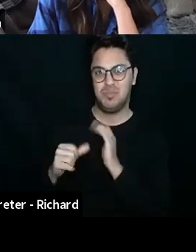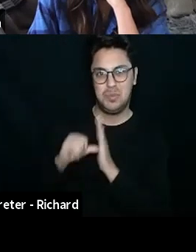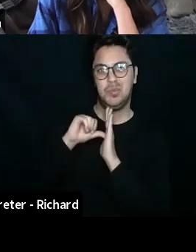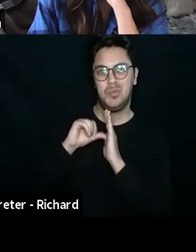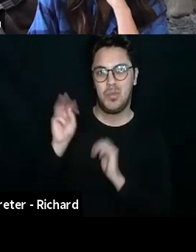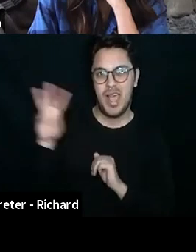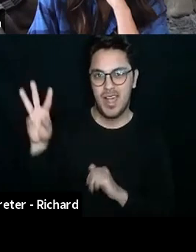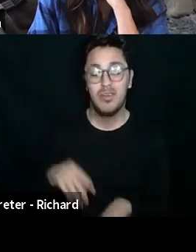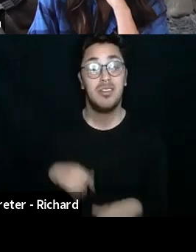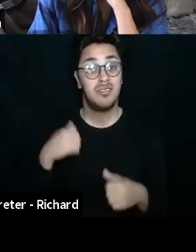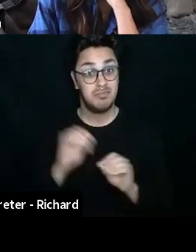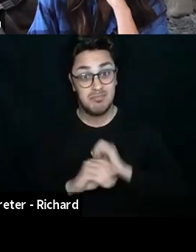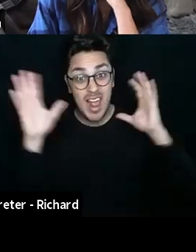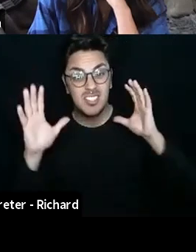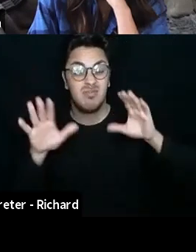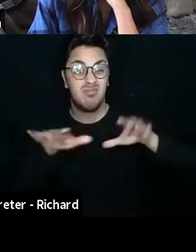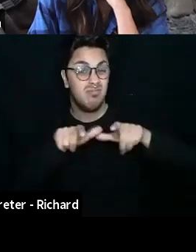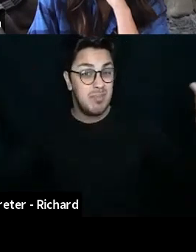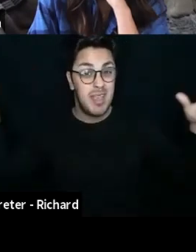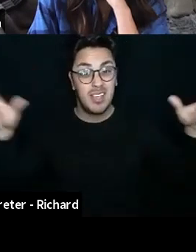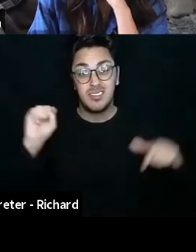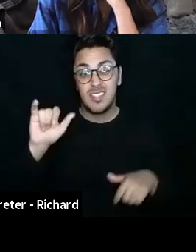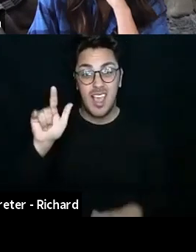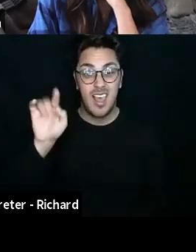grand landscape of things.